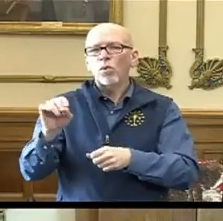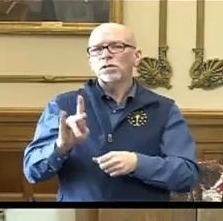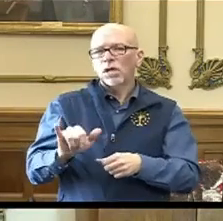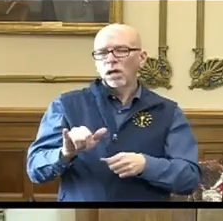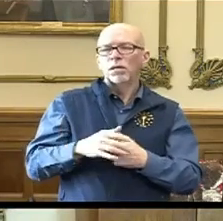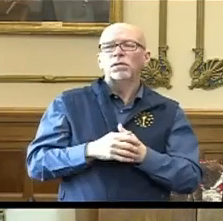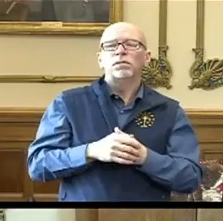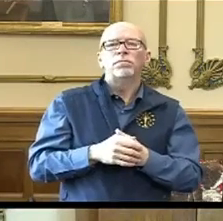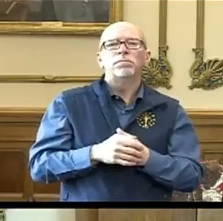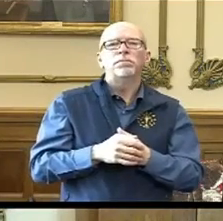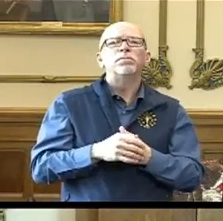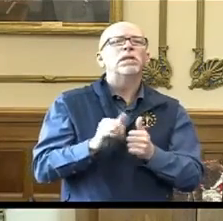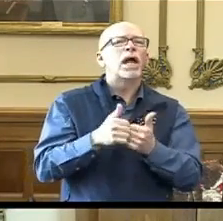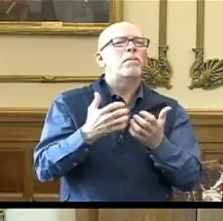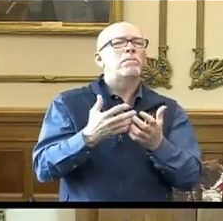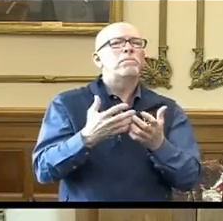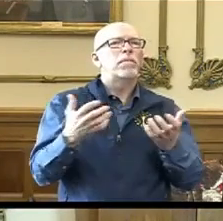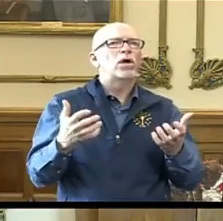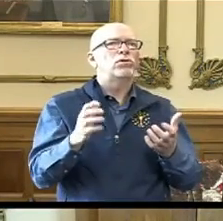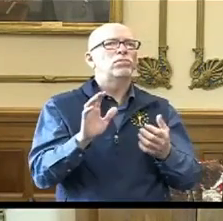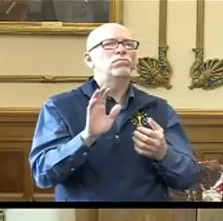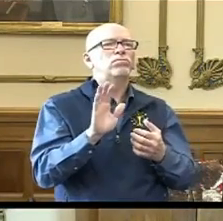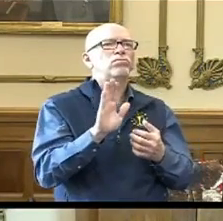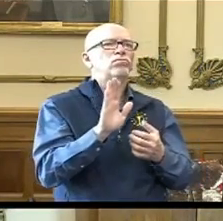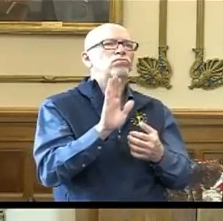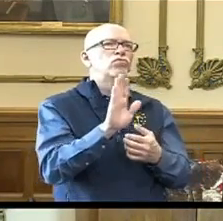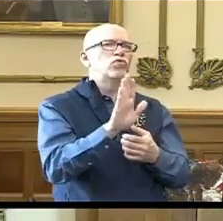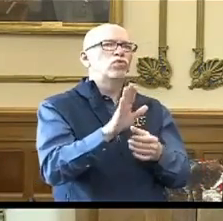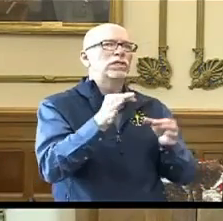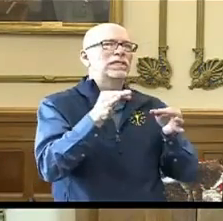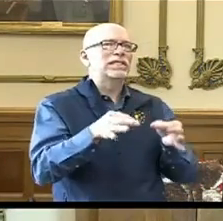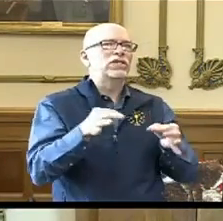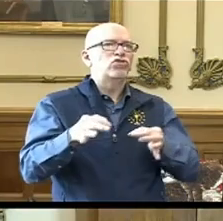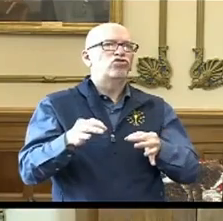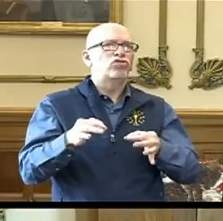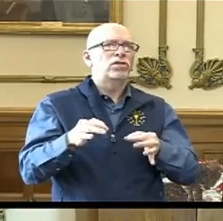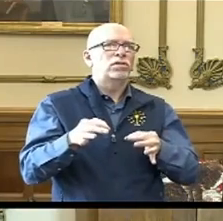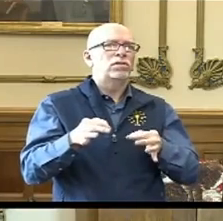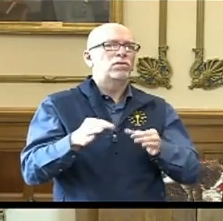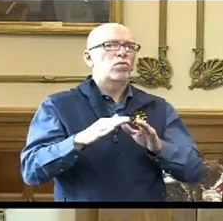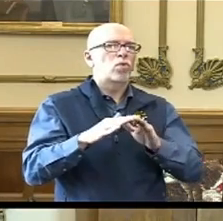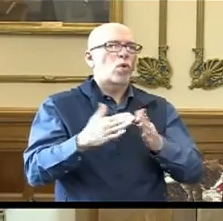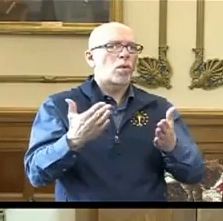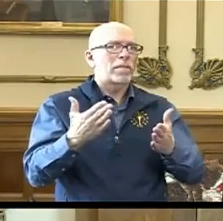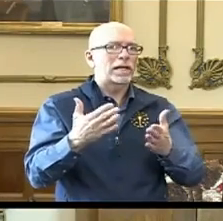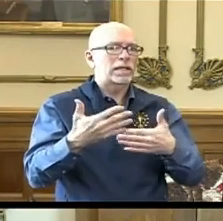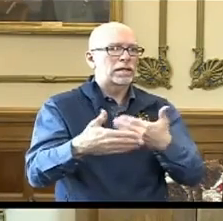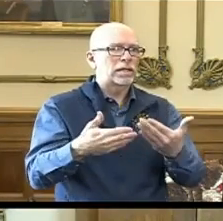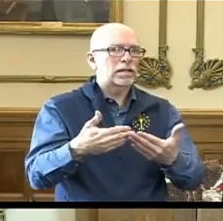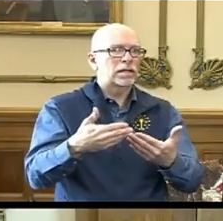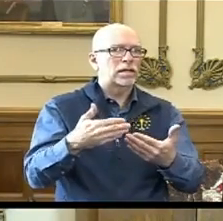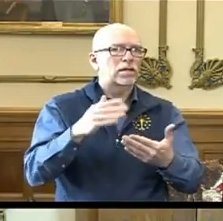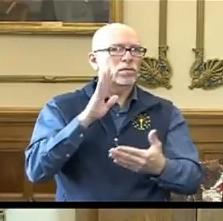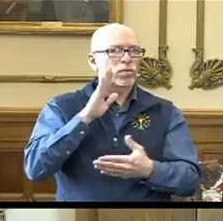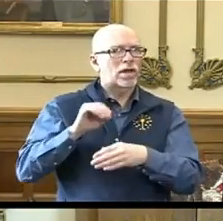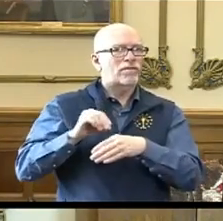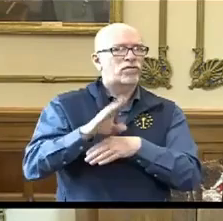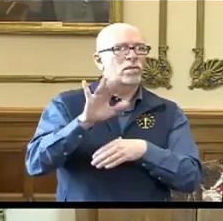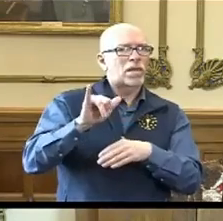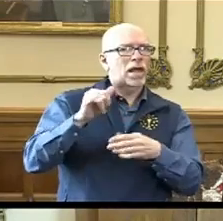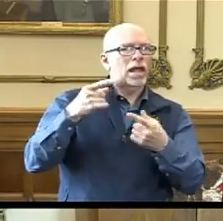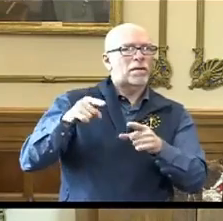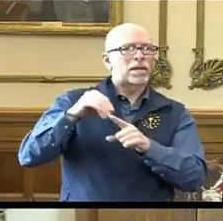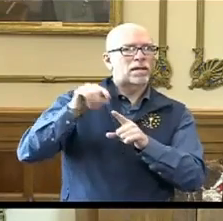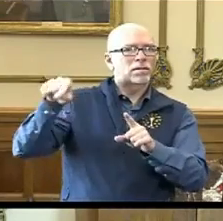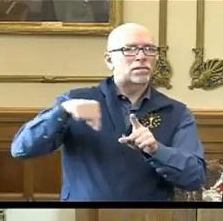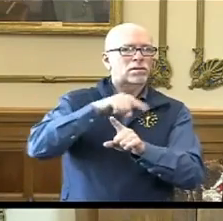Kentucky. How much of your decision-making on reopening is going to be impacted by what's happening